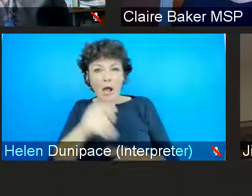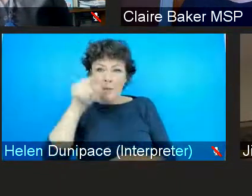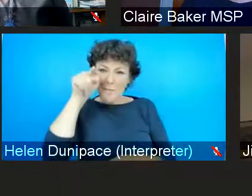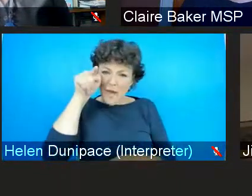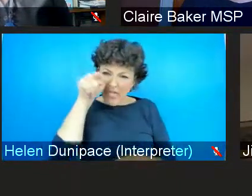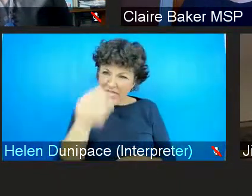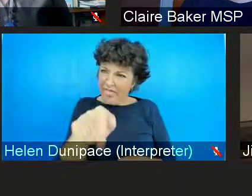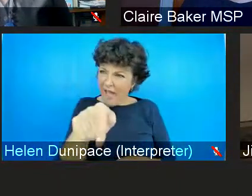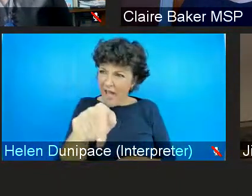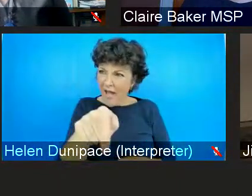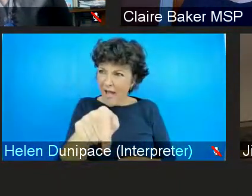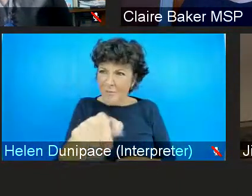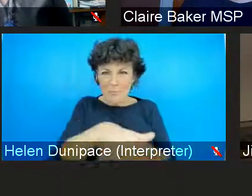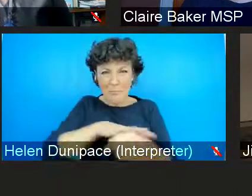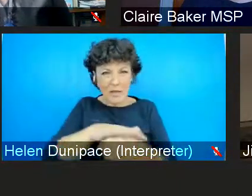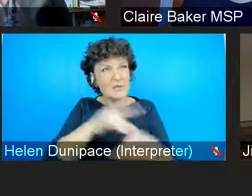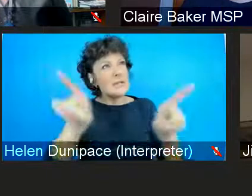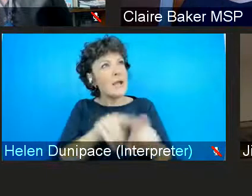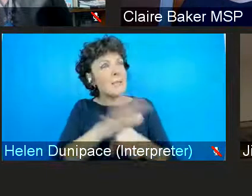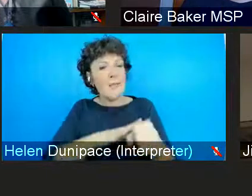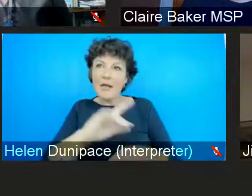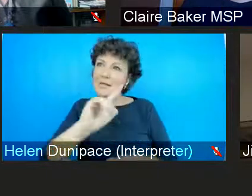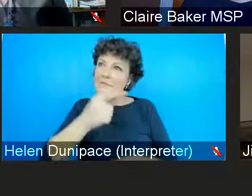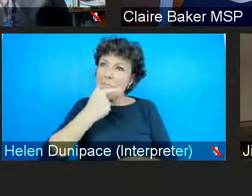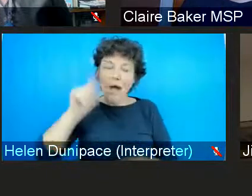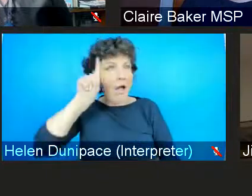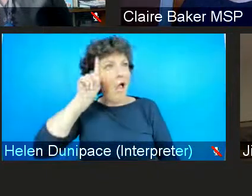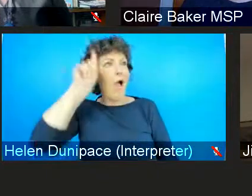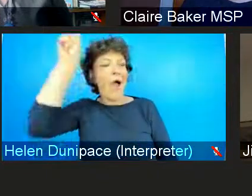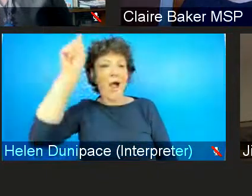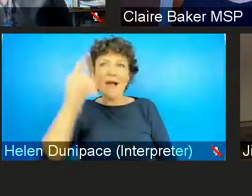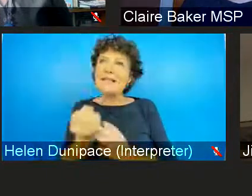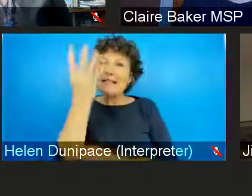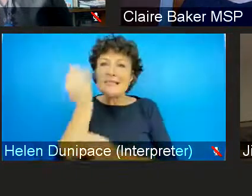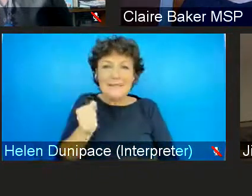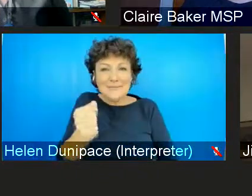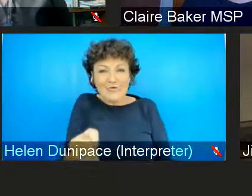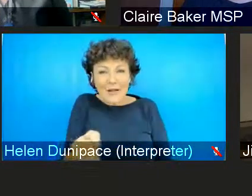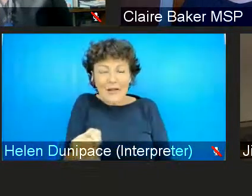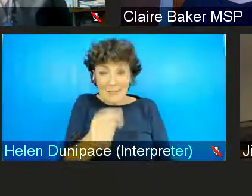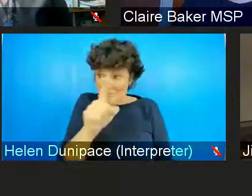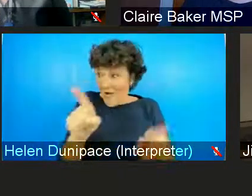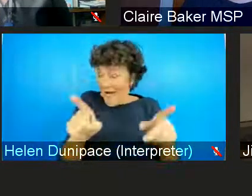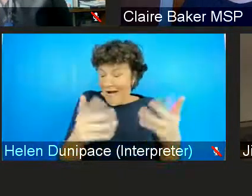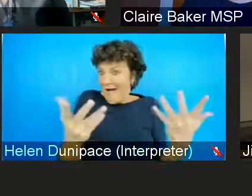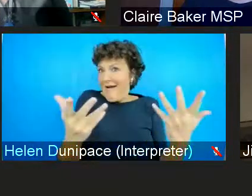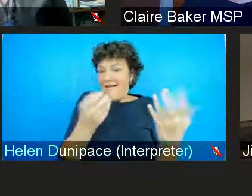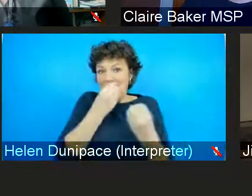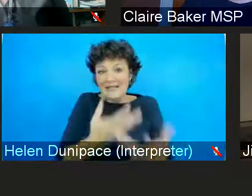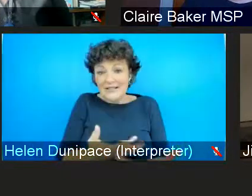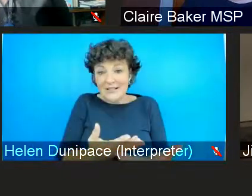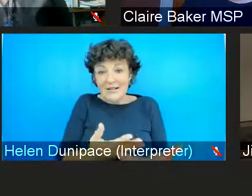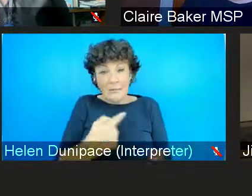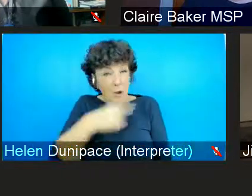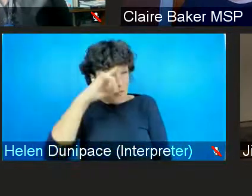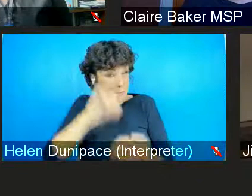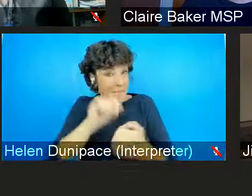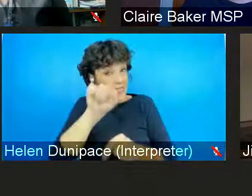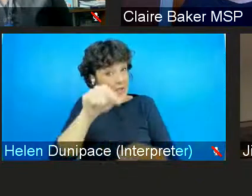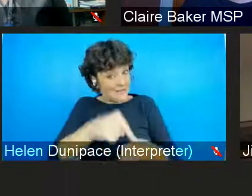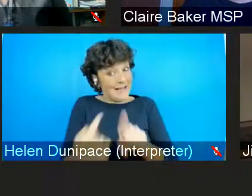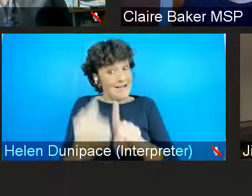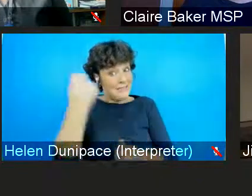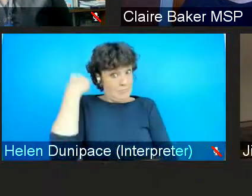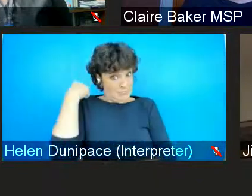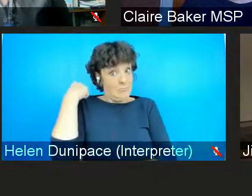will be gathering to discuss the future of you know, climate action globally. But of course, we know that that Industrial Revolution left